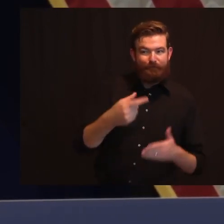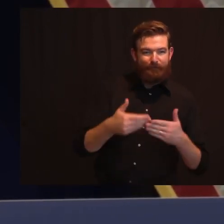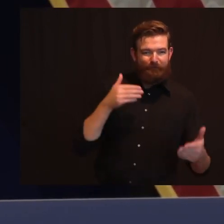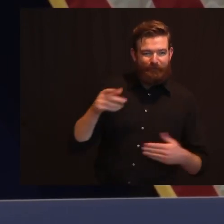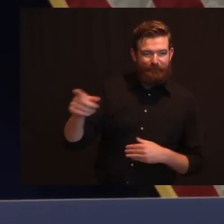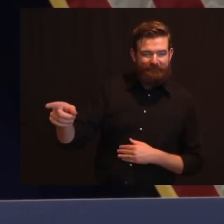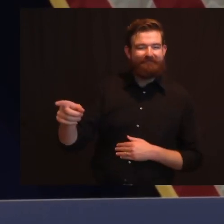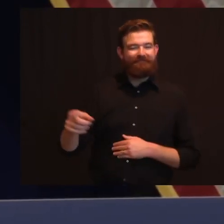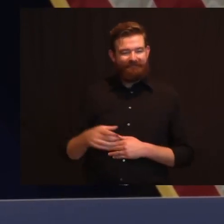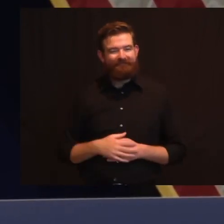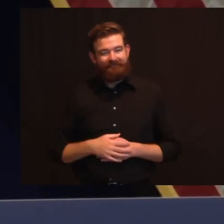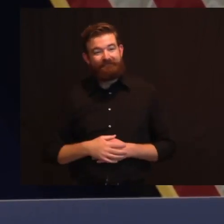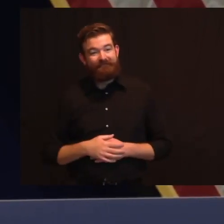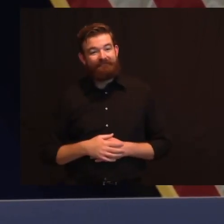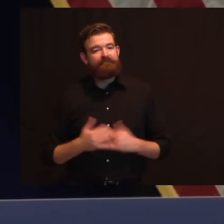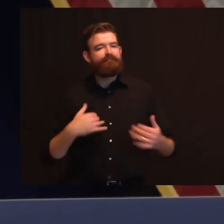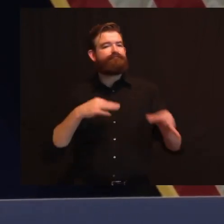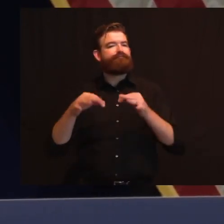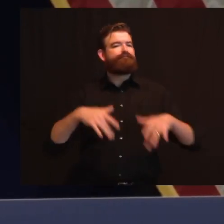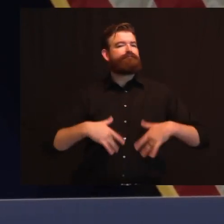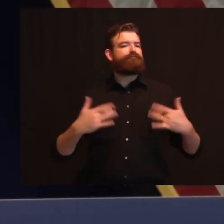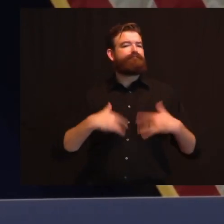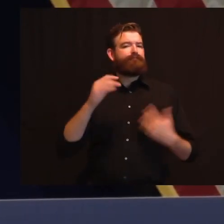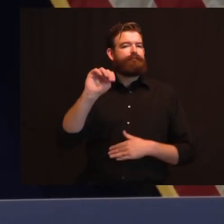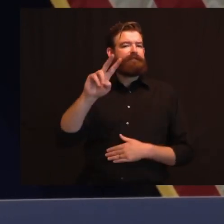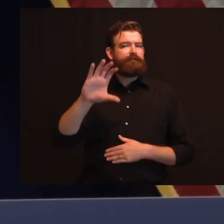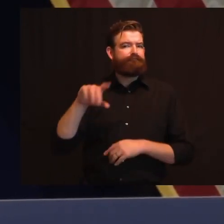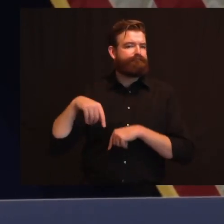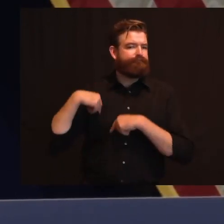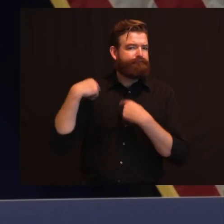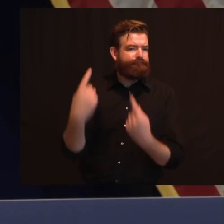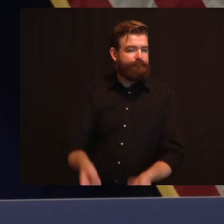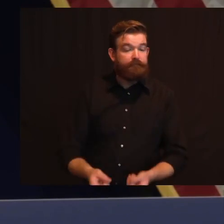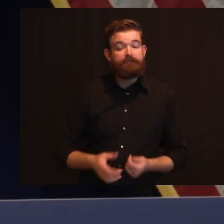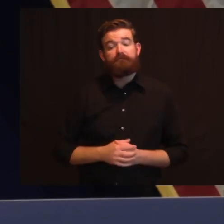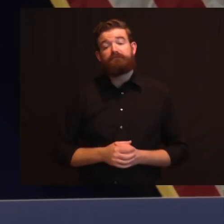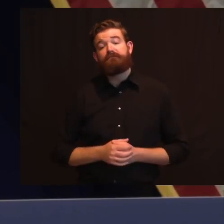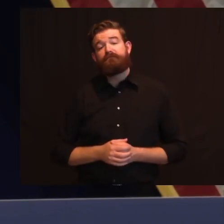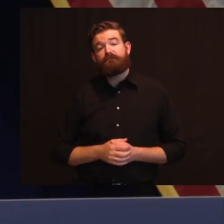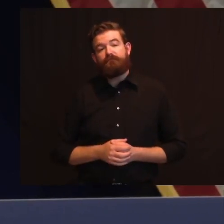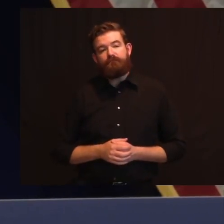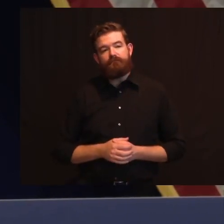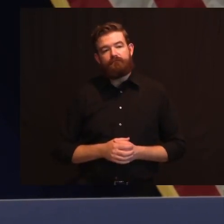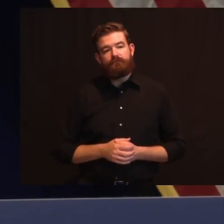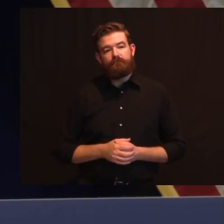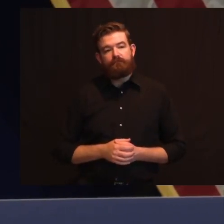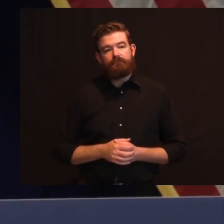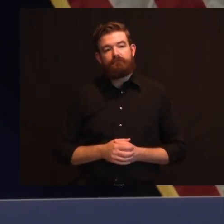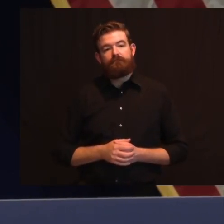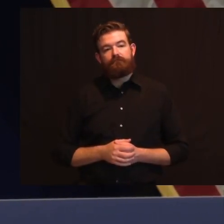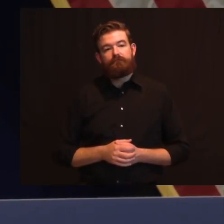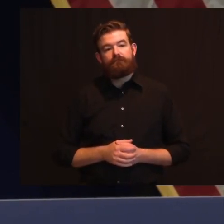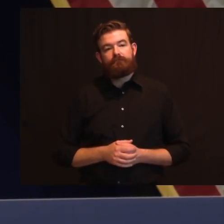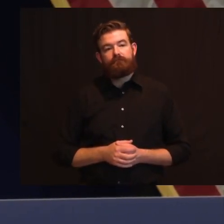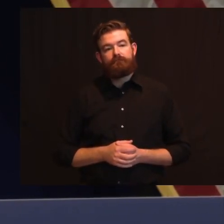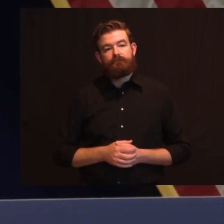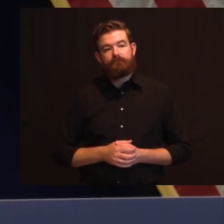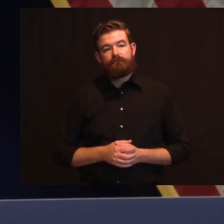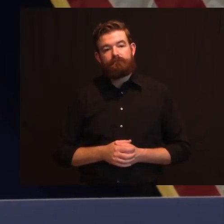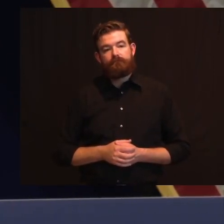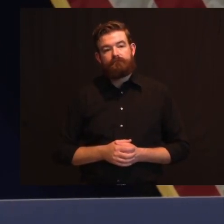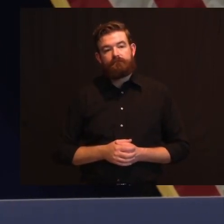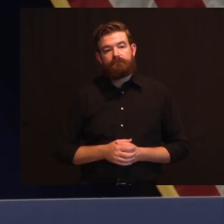services. First, the most important metric for us during this public health emergency is the health and safety of our customers